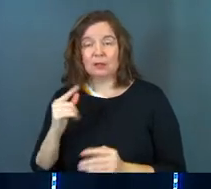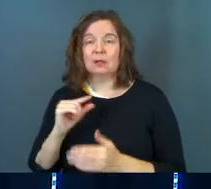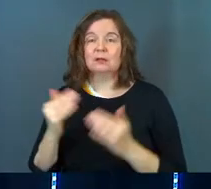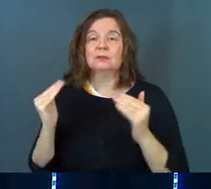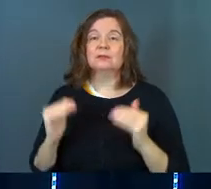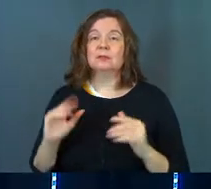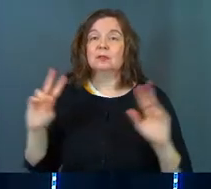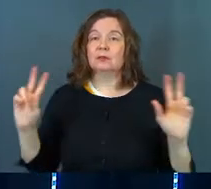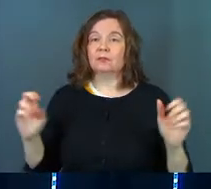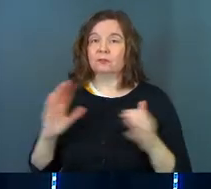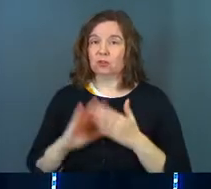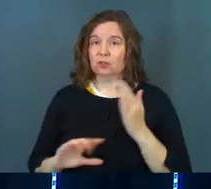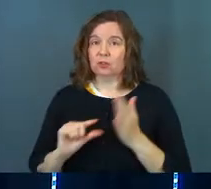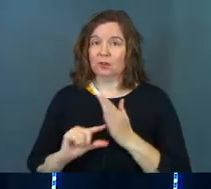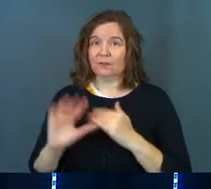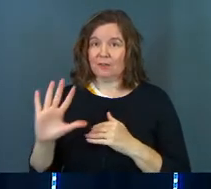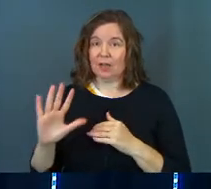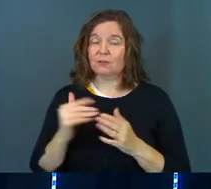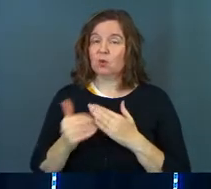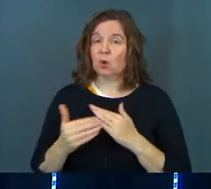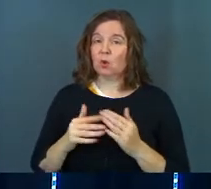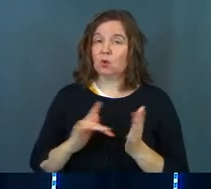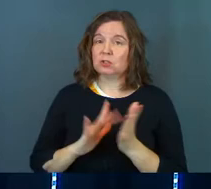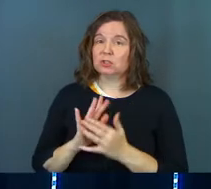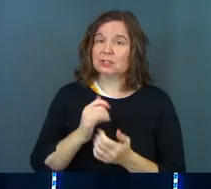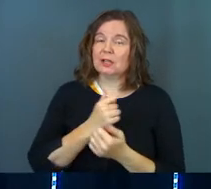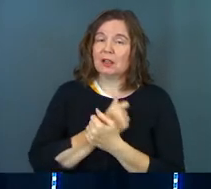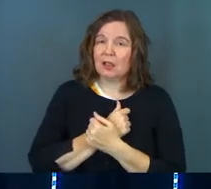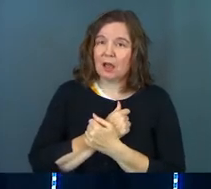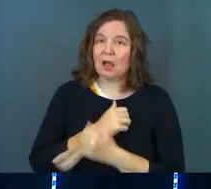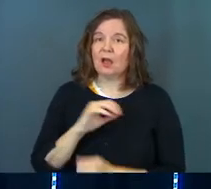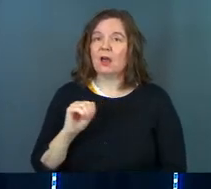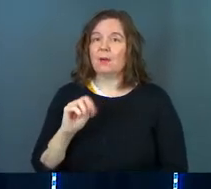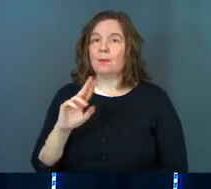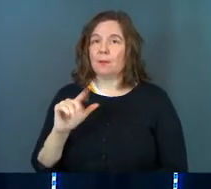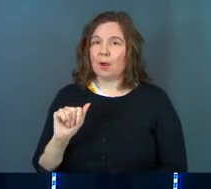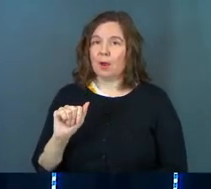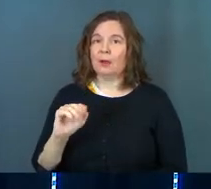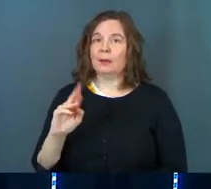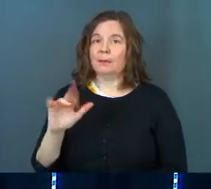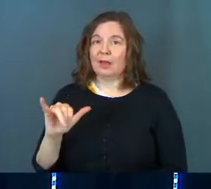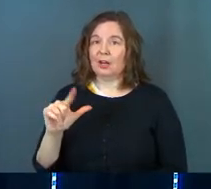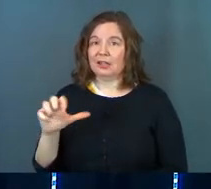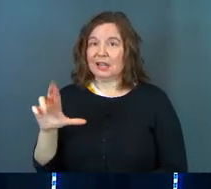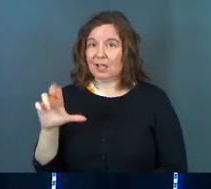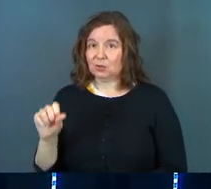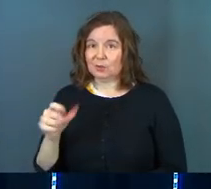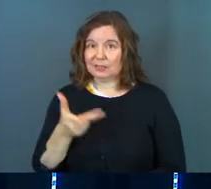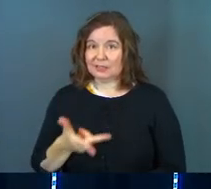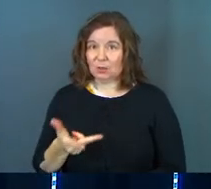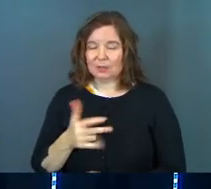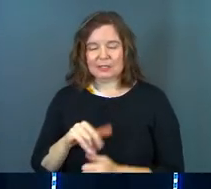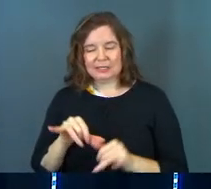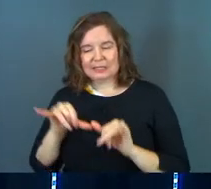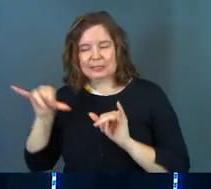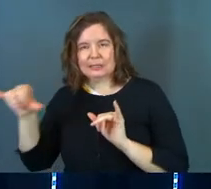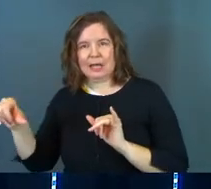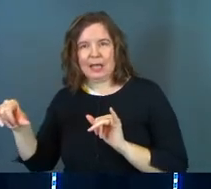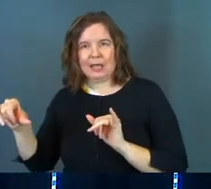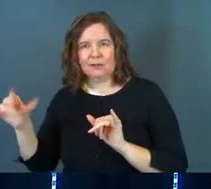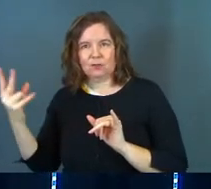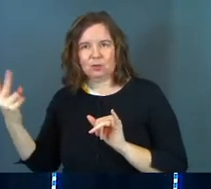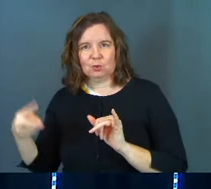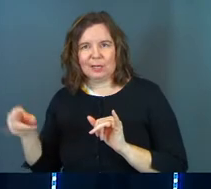Verse 5, so although Jesus loved Mary, Martha, Mary, and Lazarus, let me get the order right, he stayed where he was for the